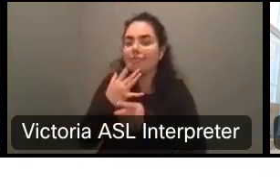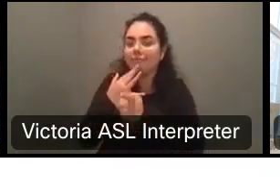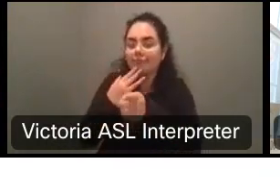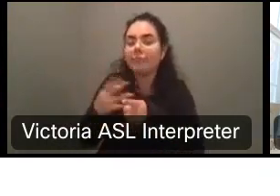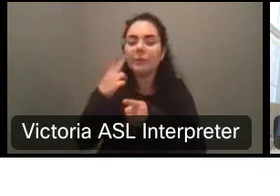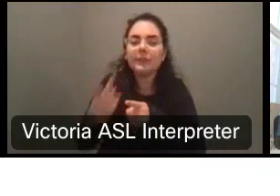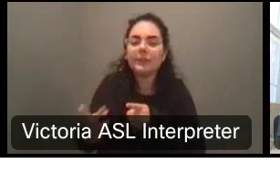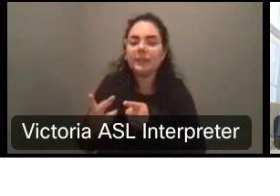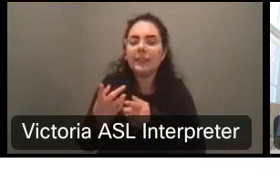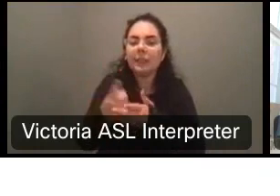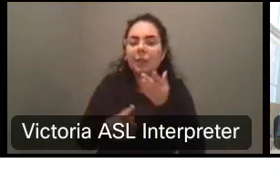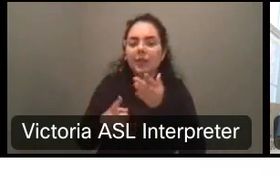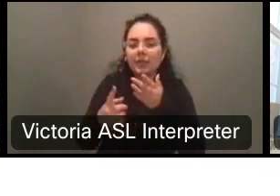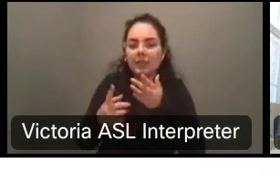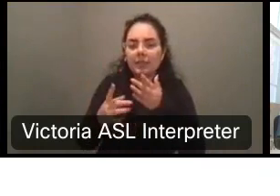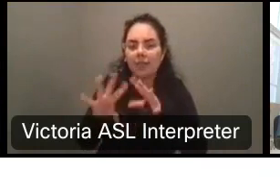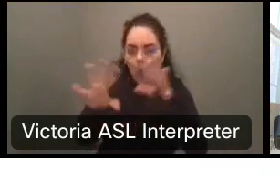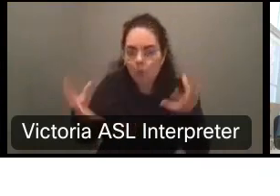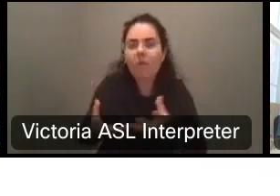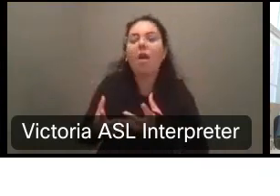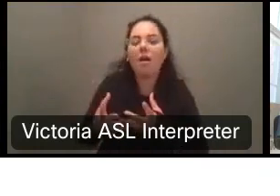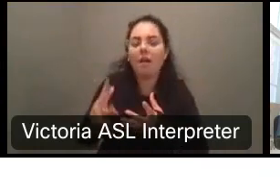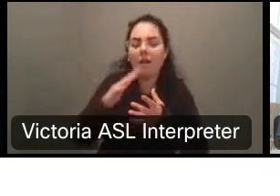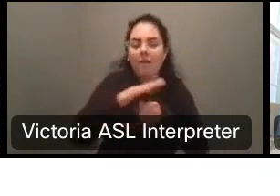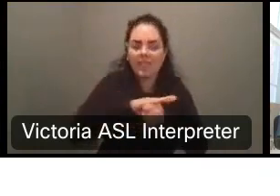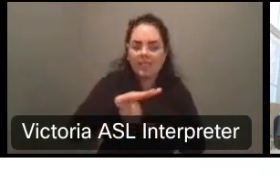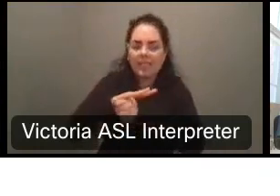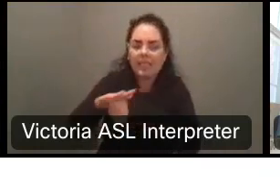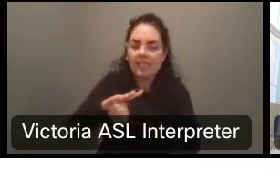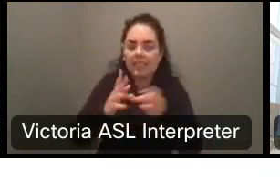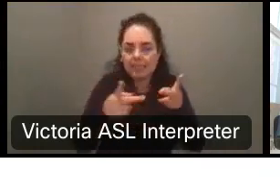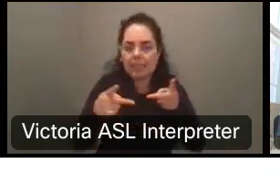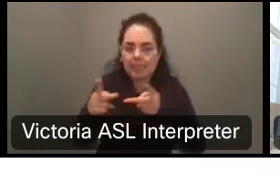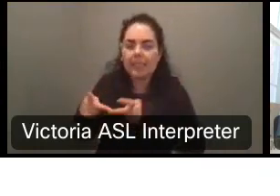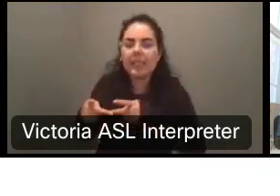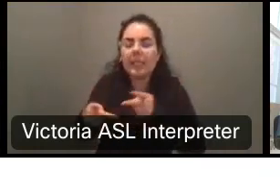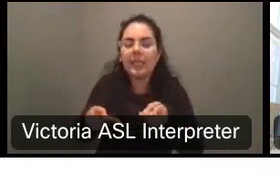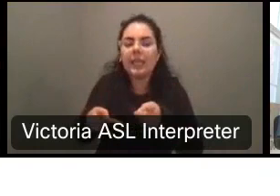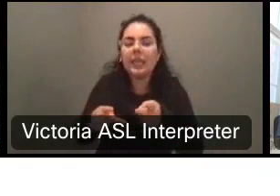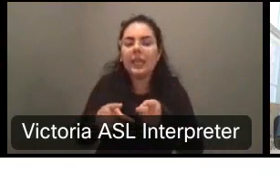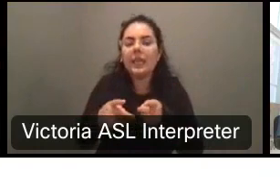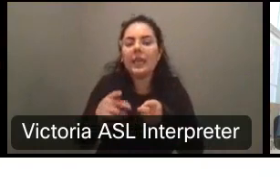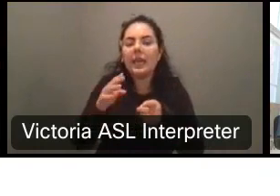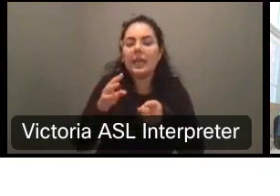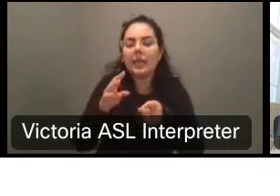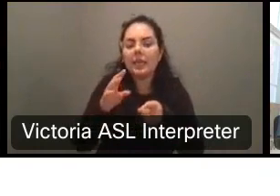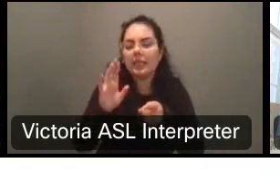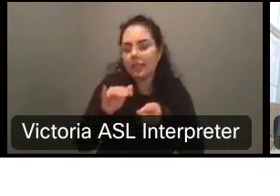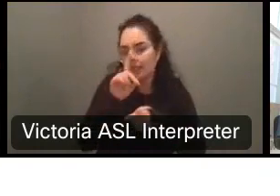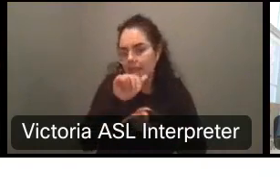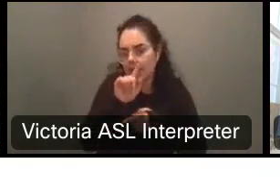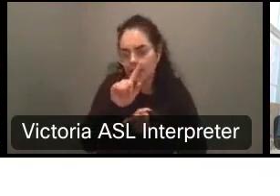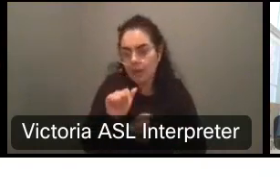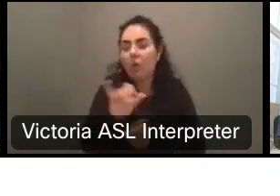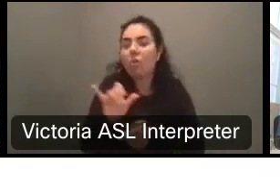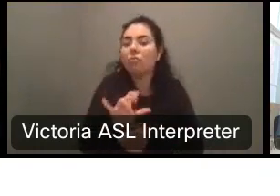the overall in the facilities that are not just the Gotham sites or ambulatory is the data also includes